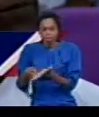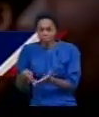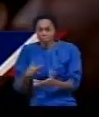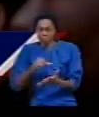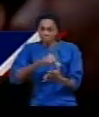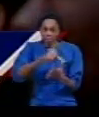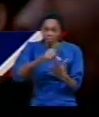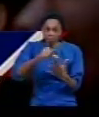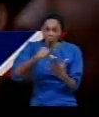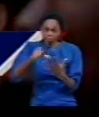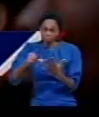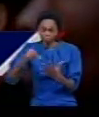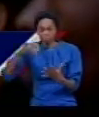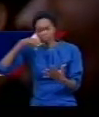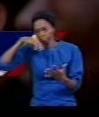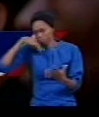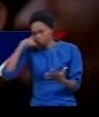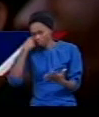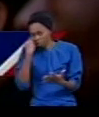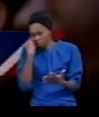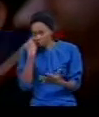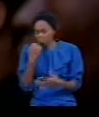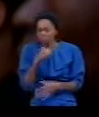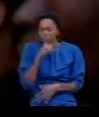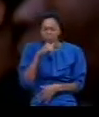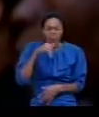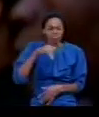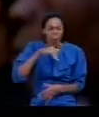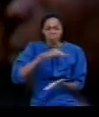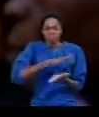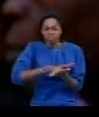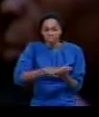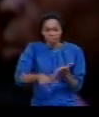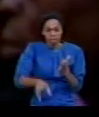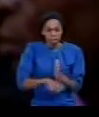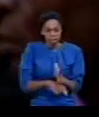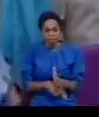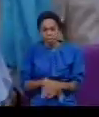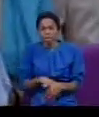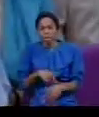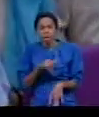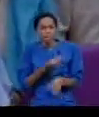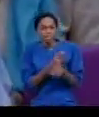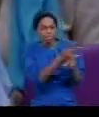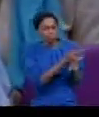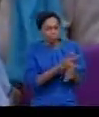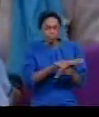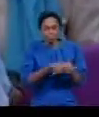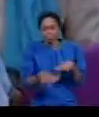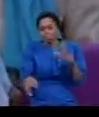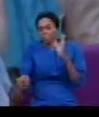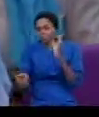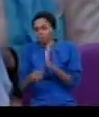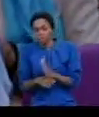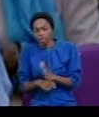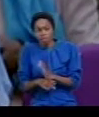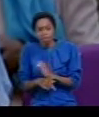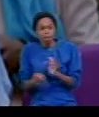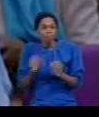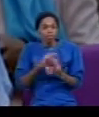Adultery, fornication, uncleanness, lasciviousness. Then in verse 20, it